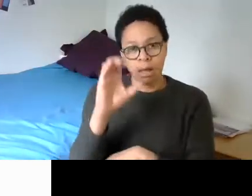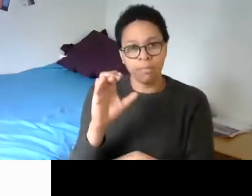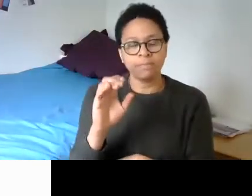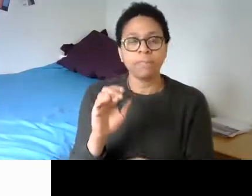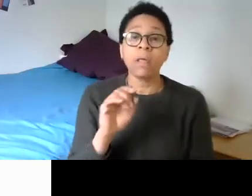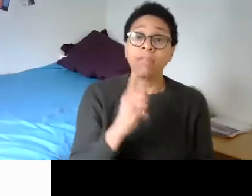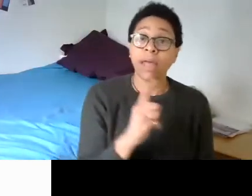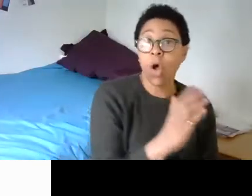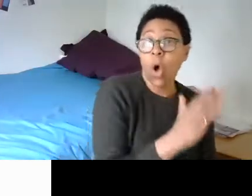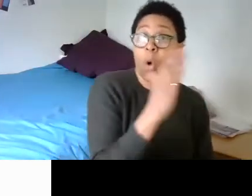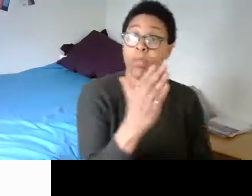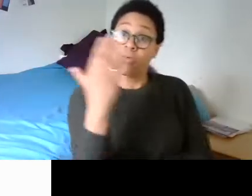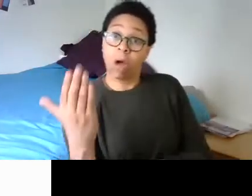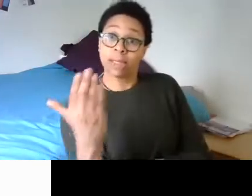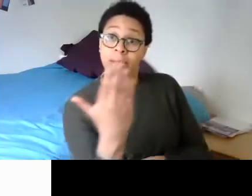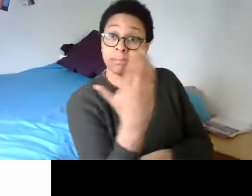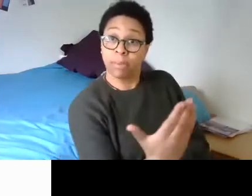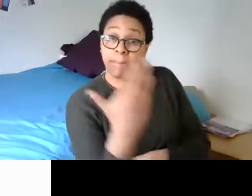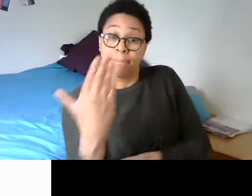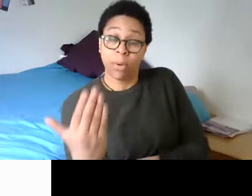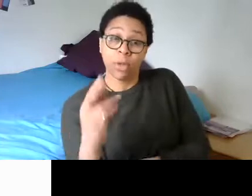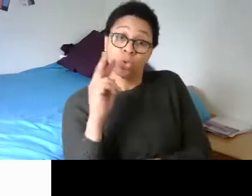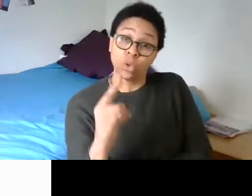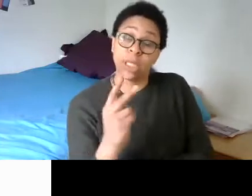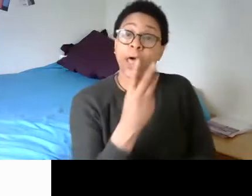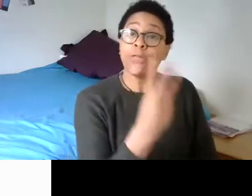2 printed plates, each with 36 identical